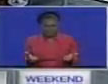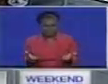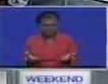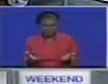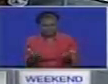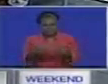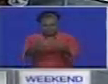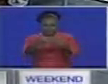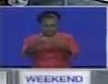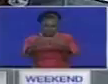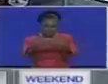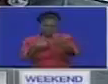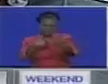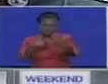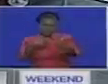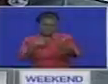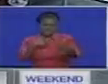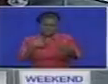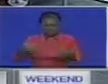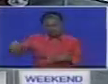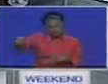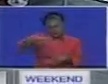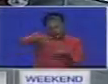Before you end on this, because I'm surrounded by ODM members,